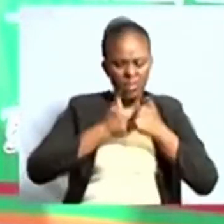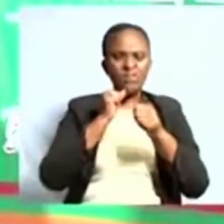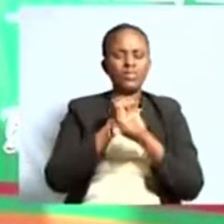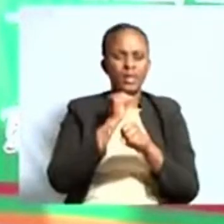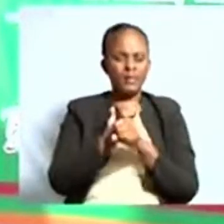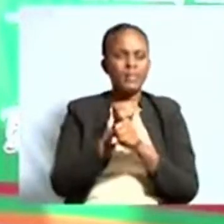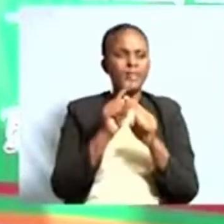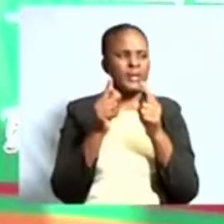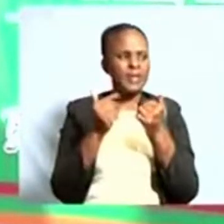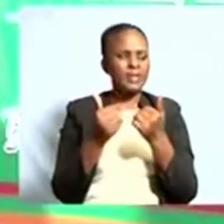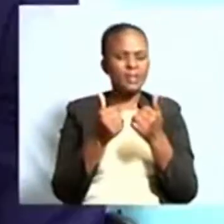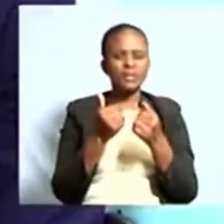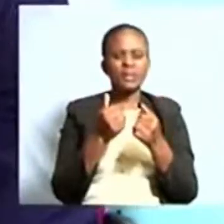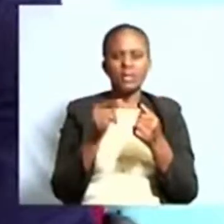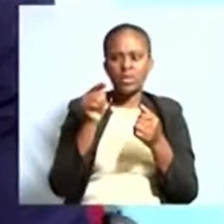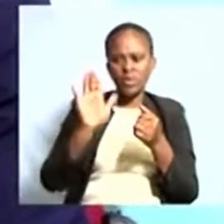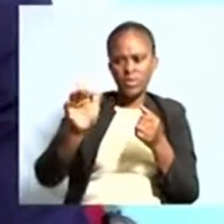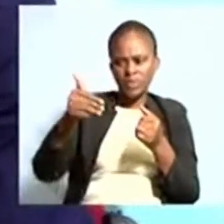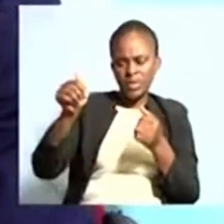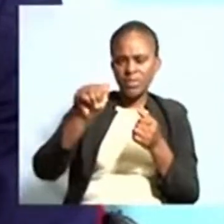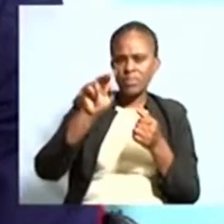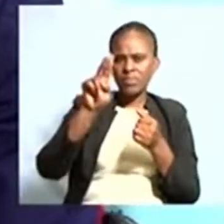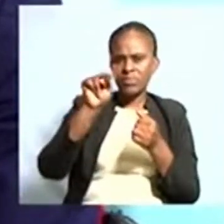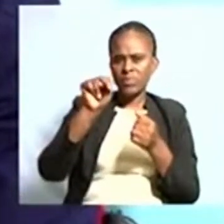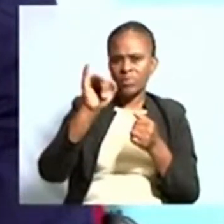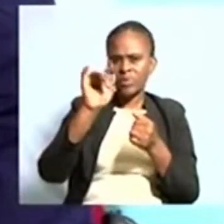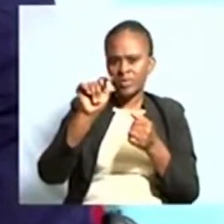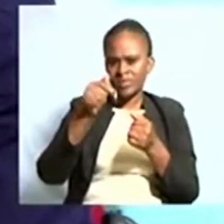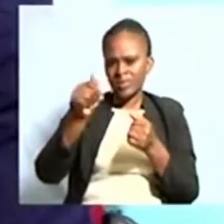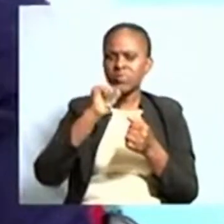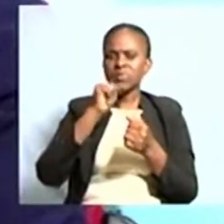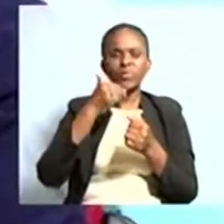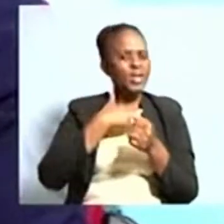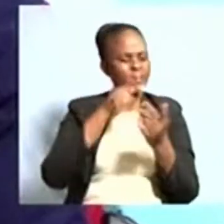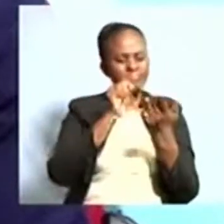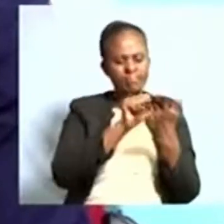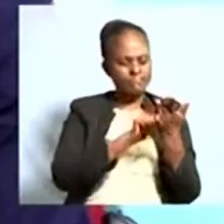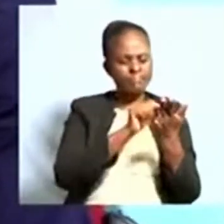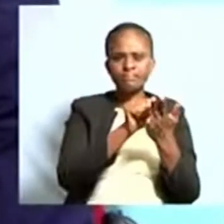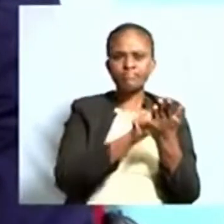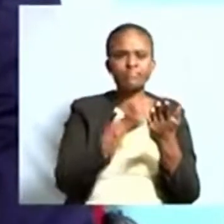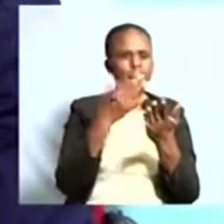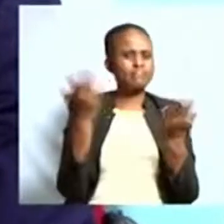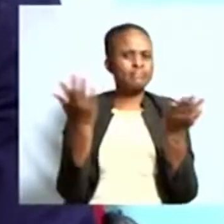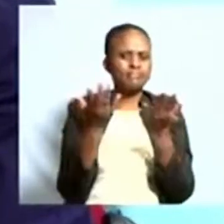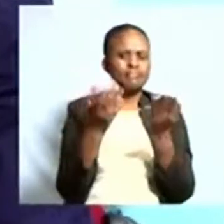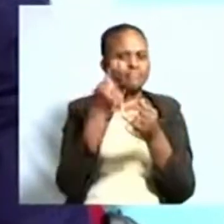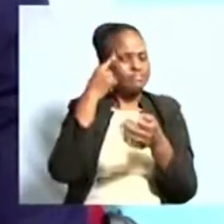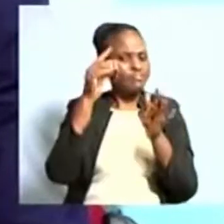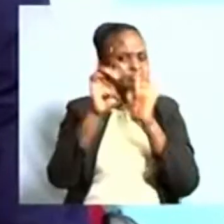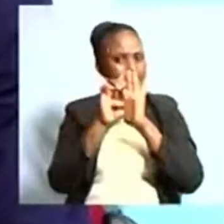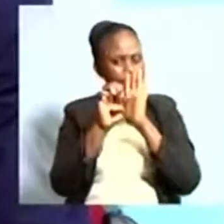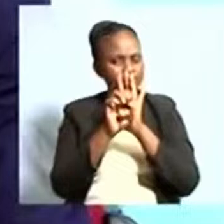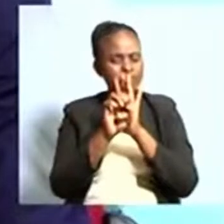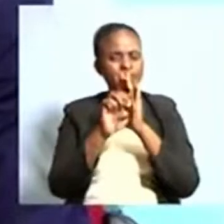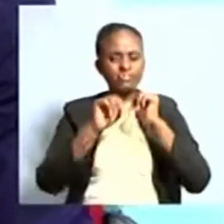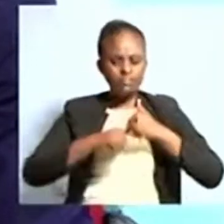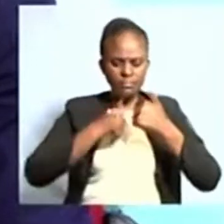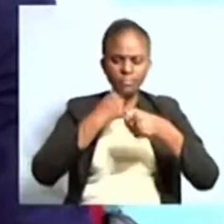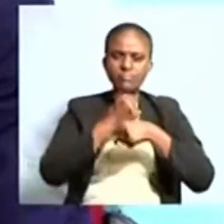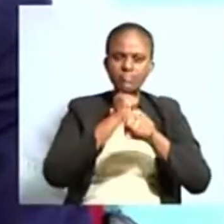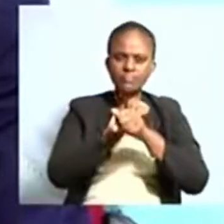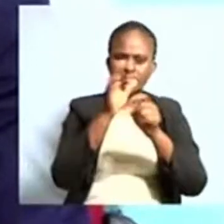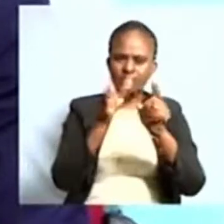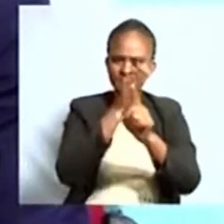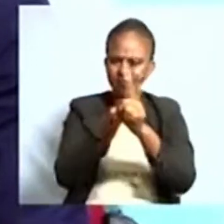But as a unit yourself, you do not have testing facilities. For example, if we are making point of